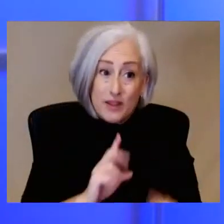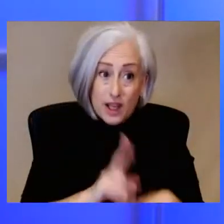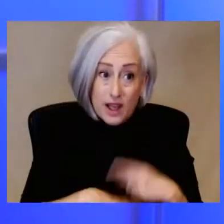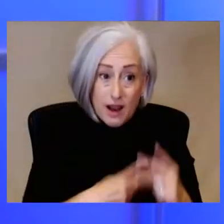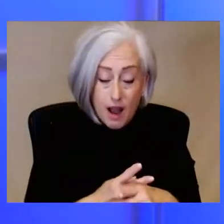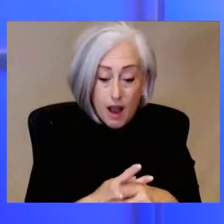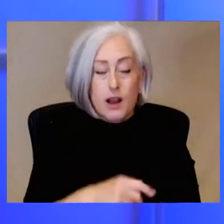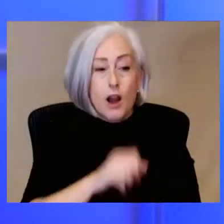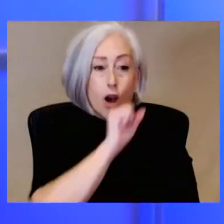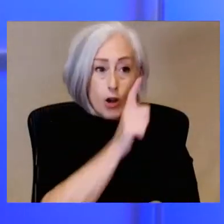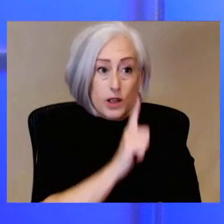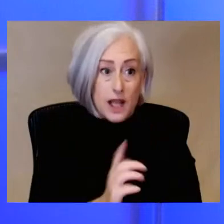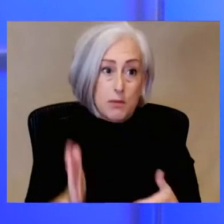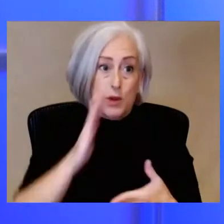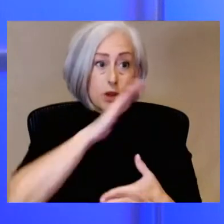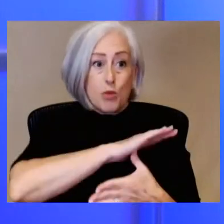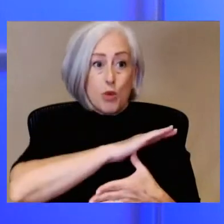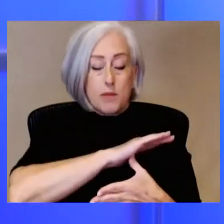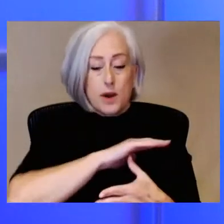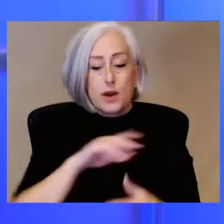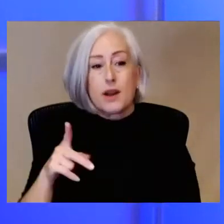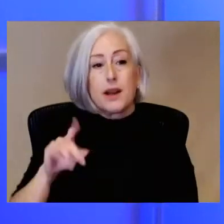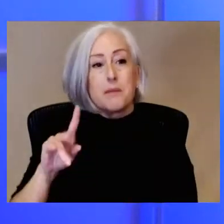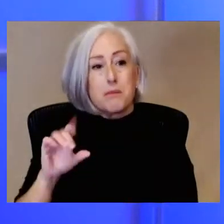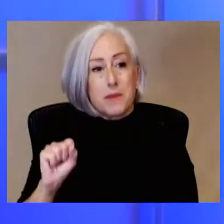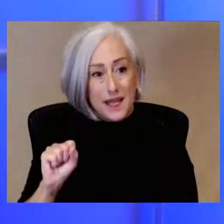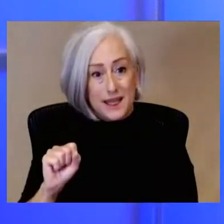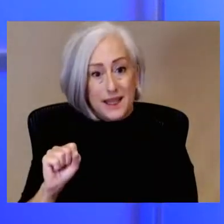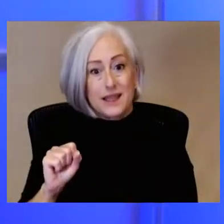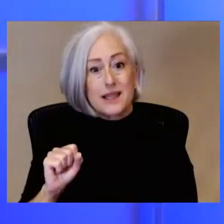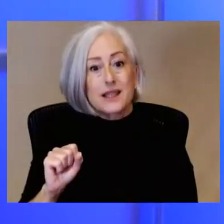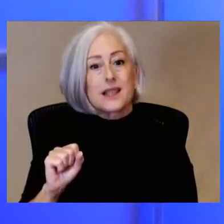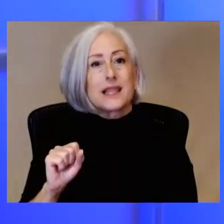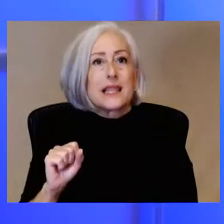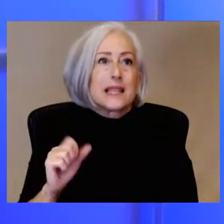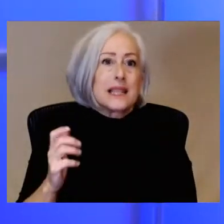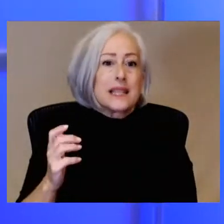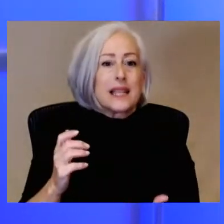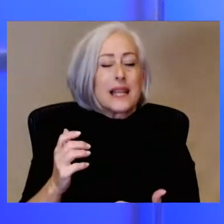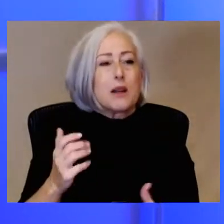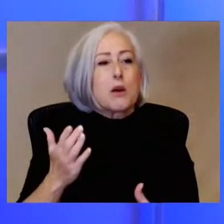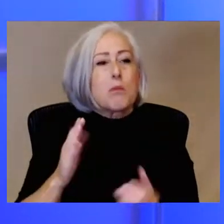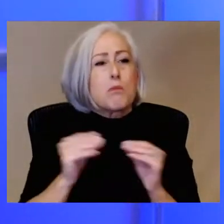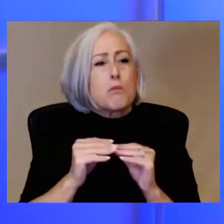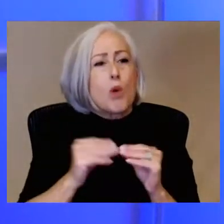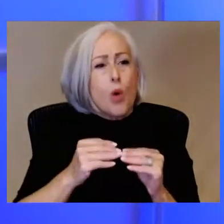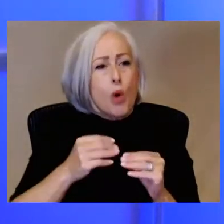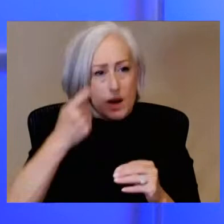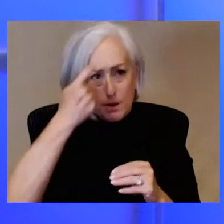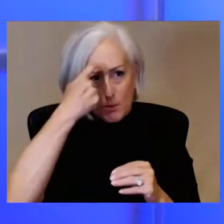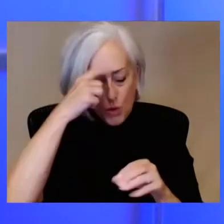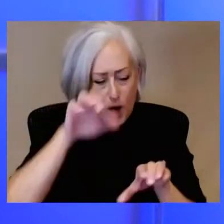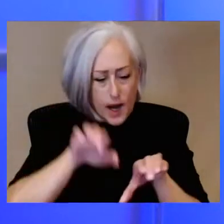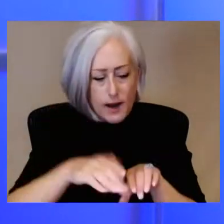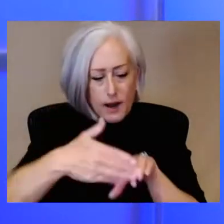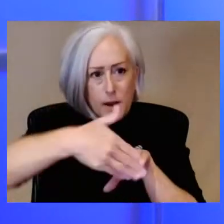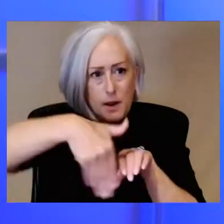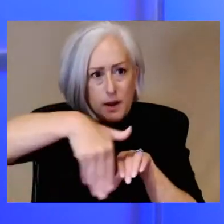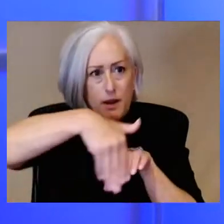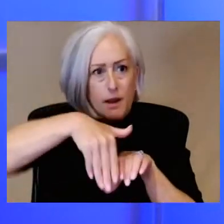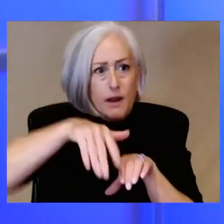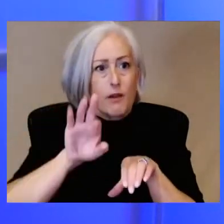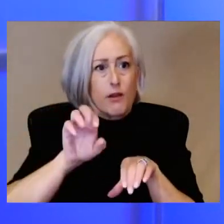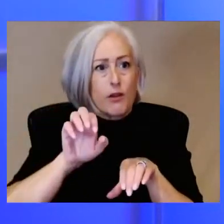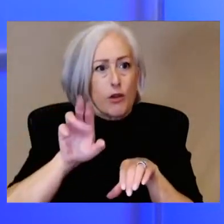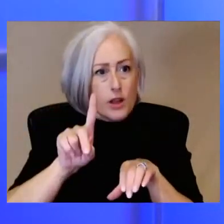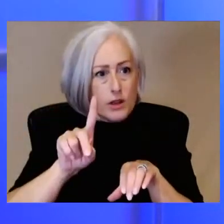cause of dementia, and it's in the category of frontotemporal dementias that affect different parts of the brain than